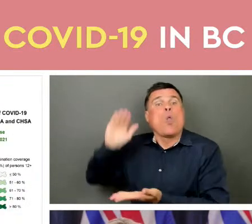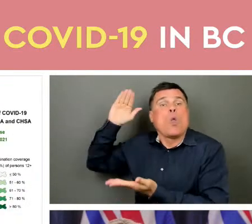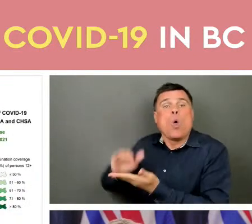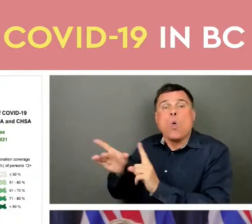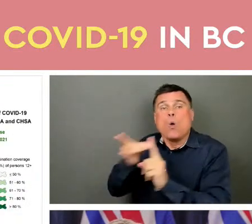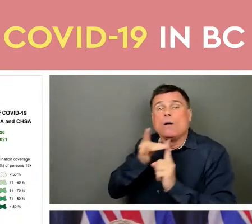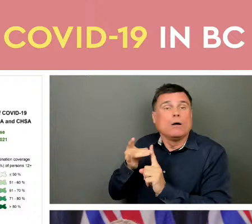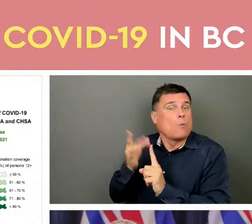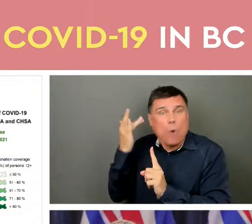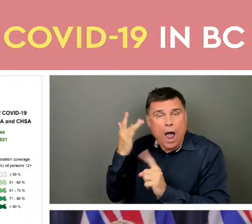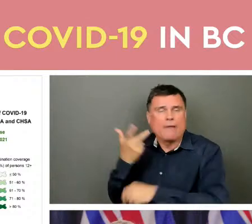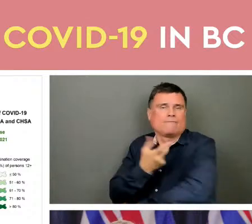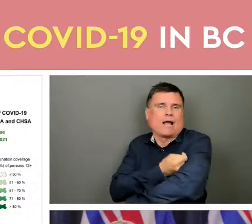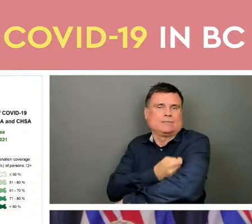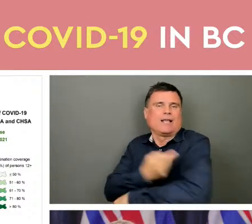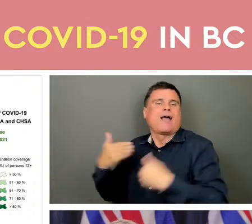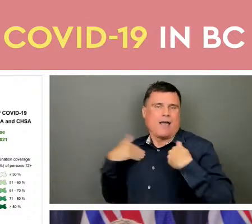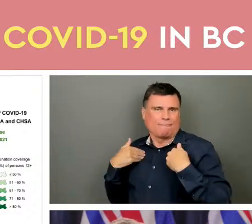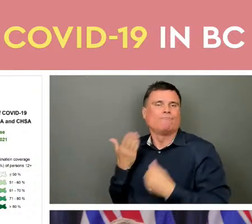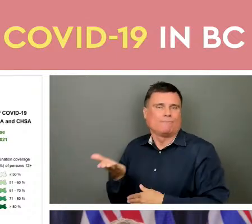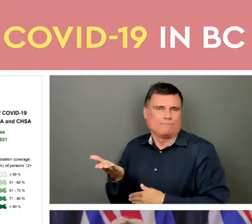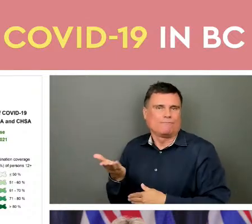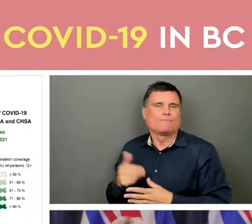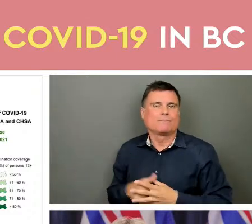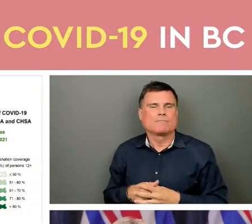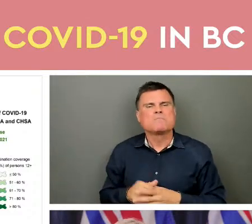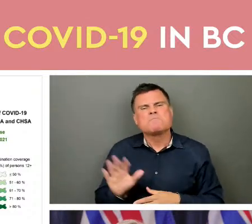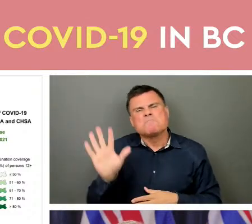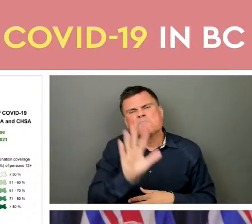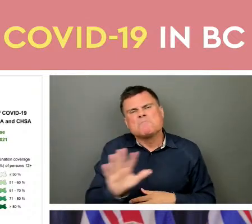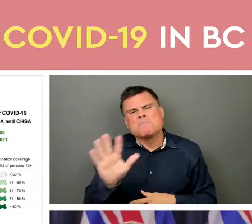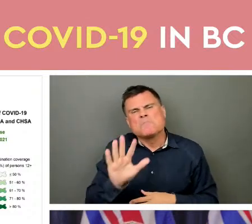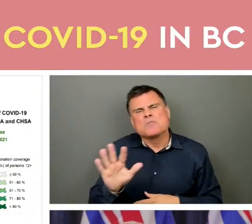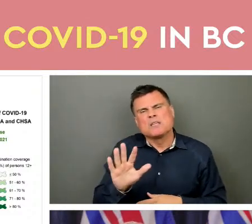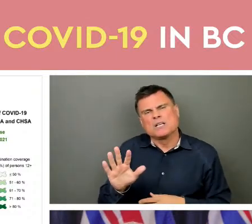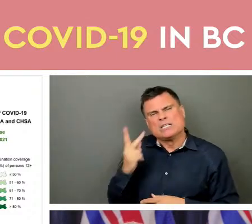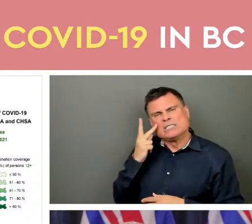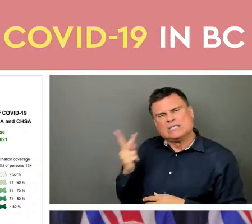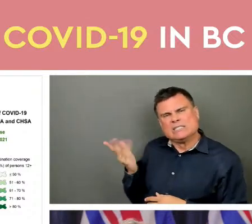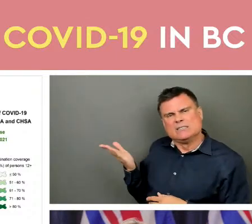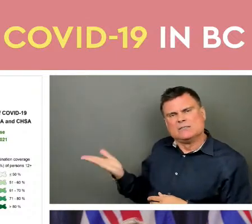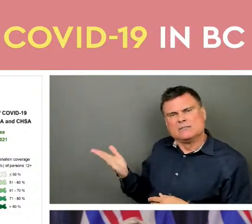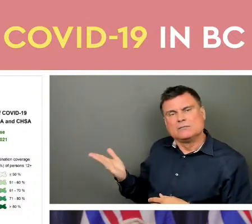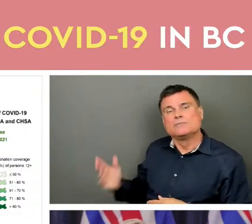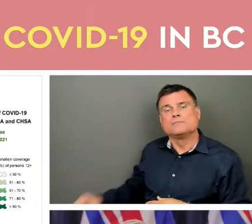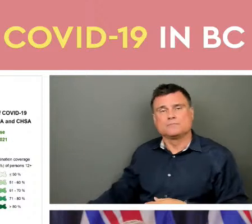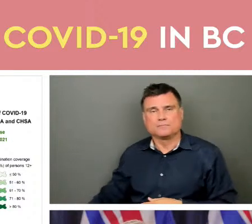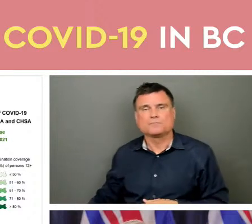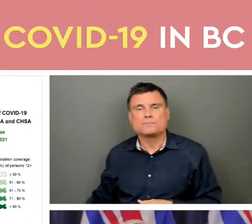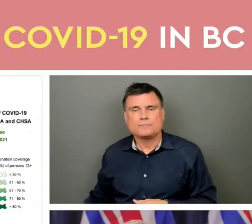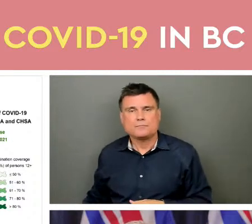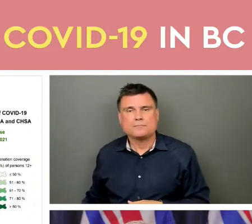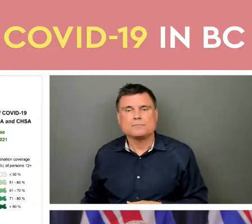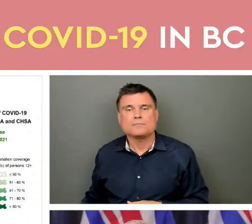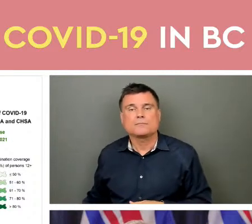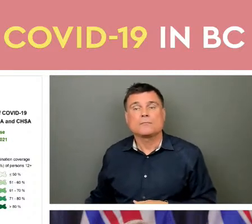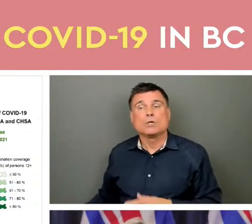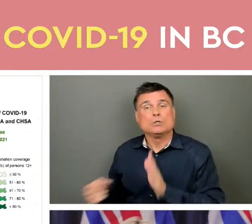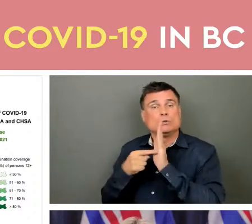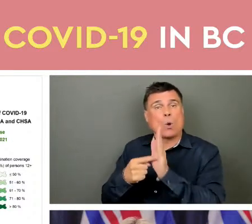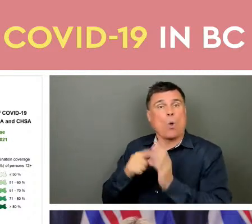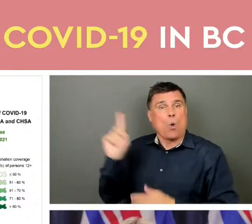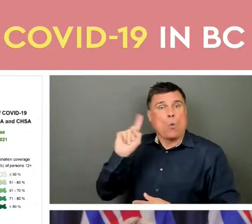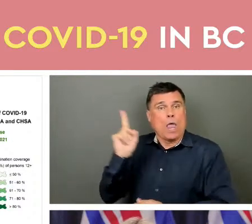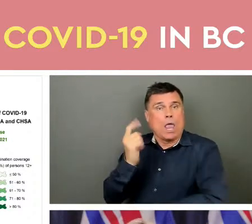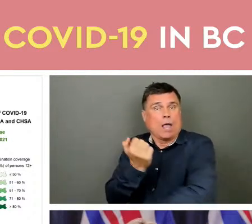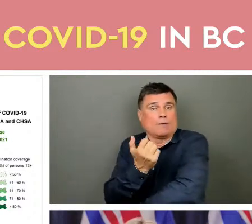a sense of our distribution of vaccination by local health or community health service area across the